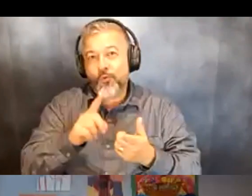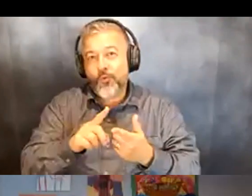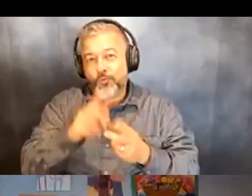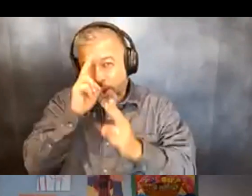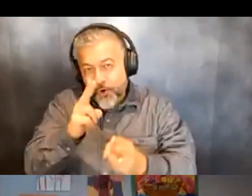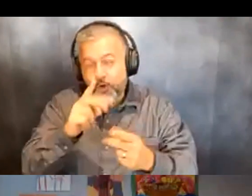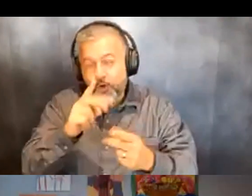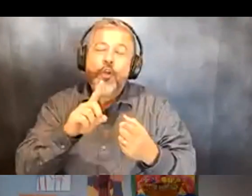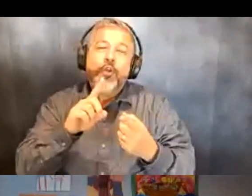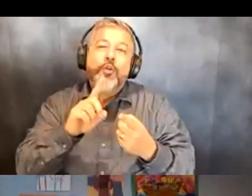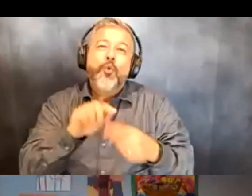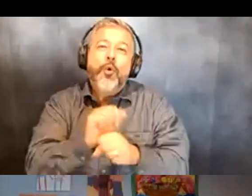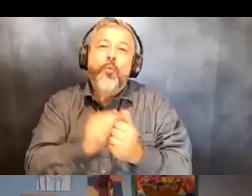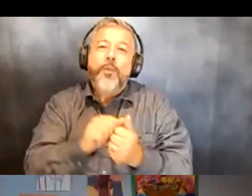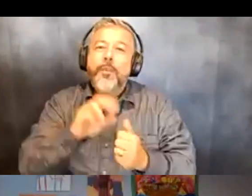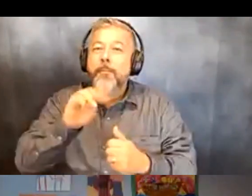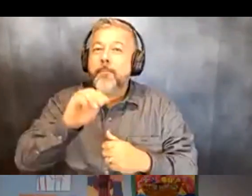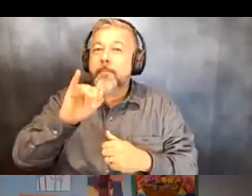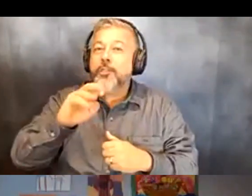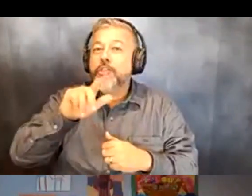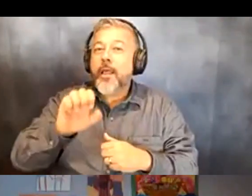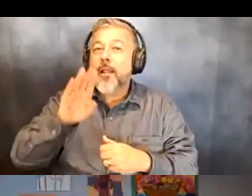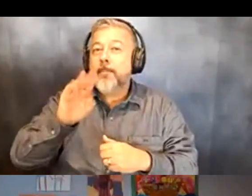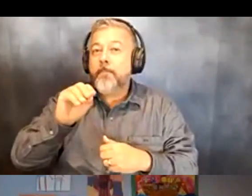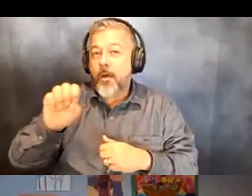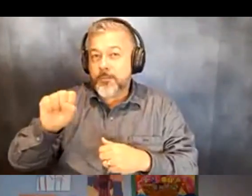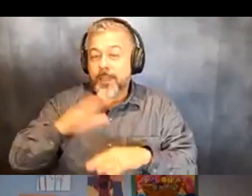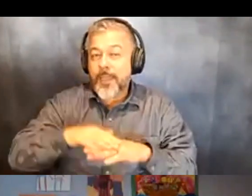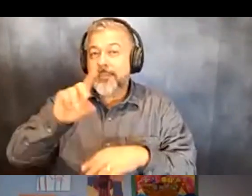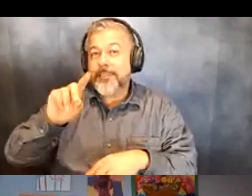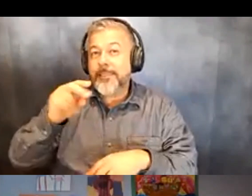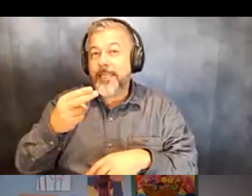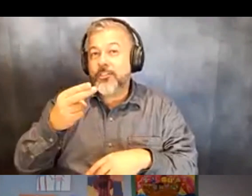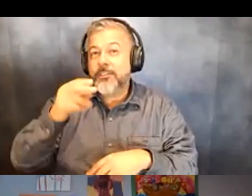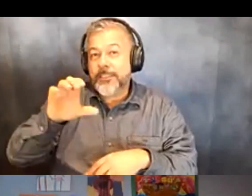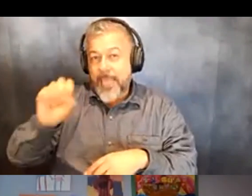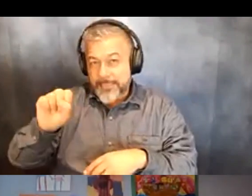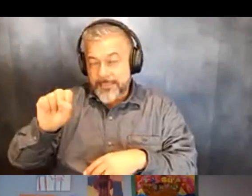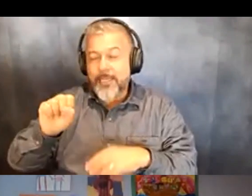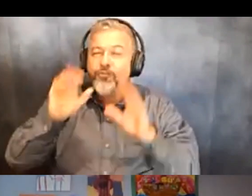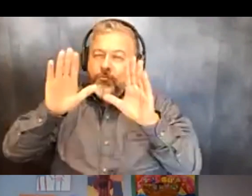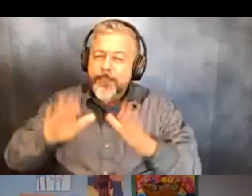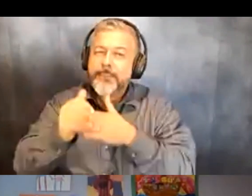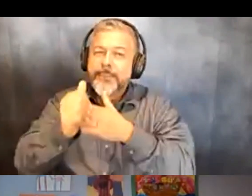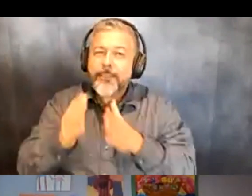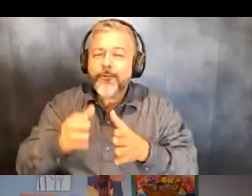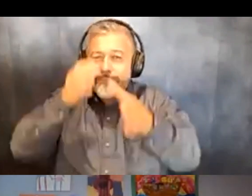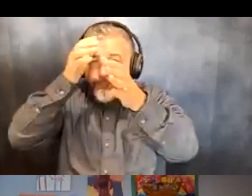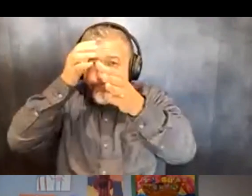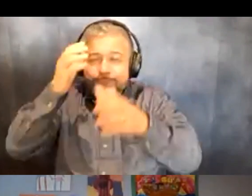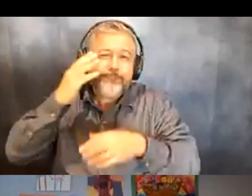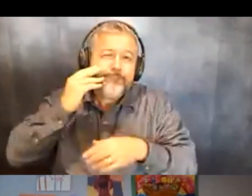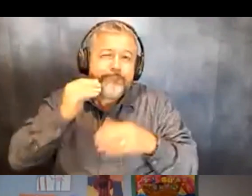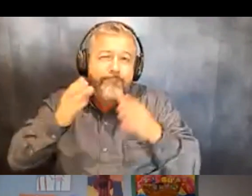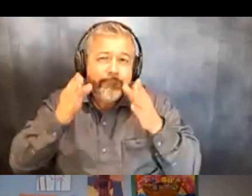get Michelle Boss there at DHCS, a tremendous leader, a knowledgeable